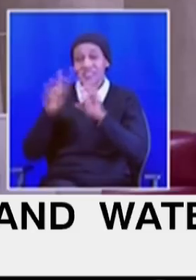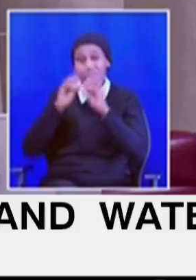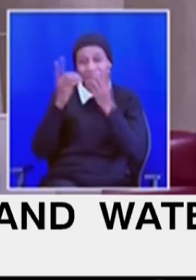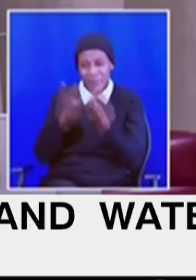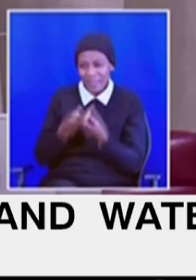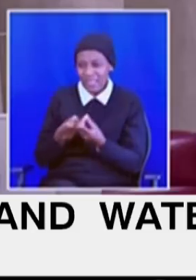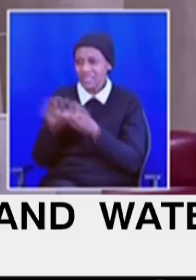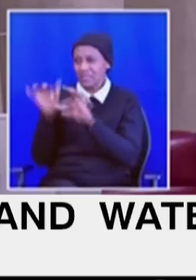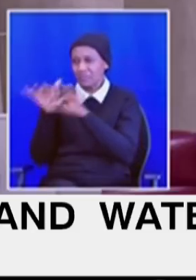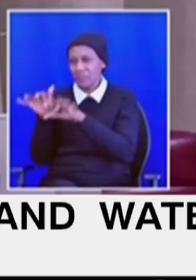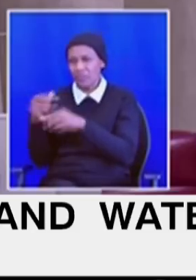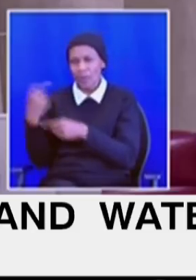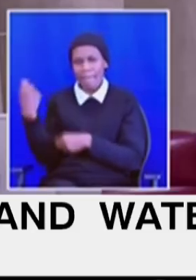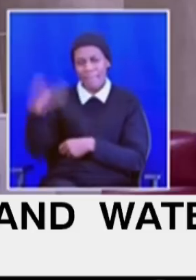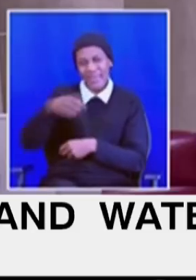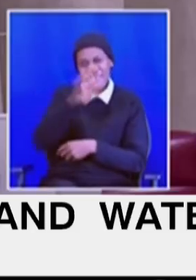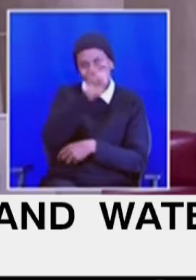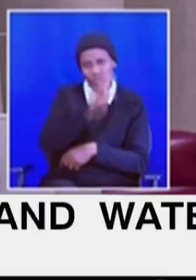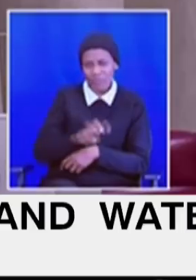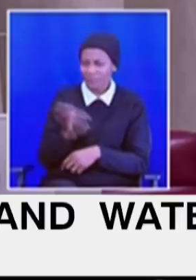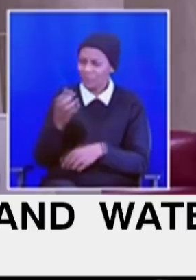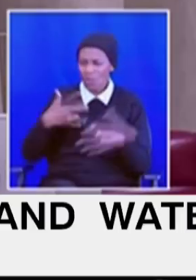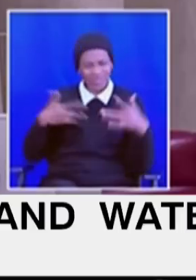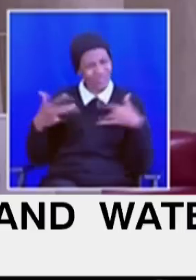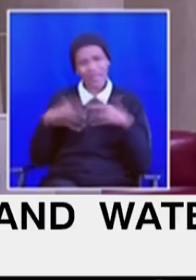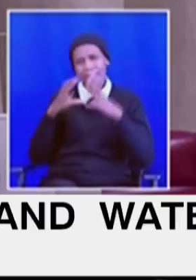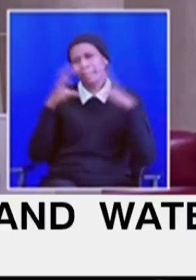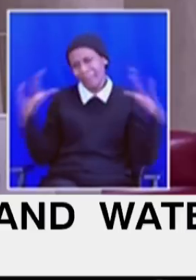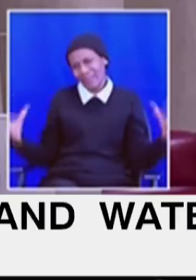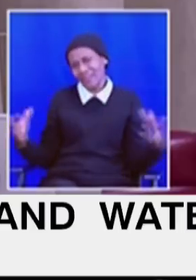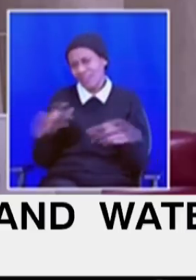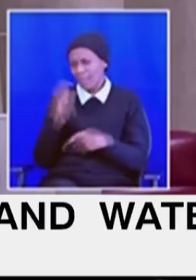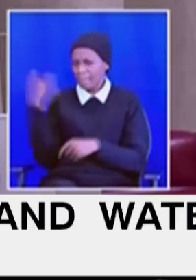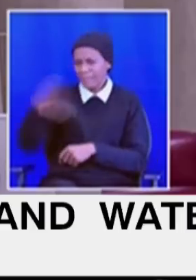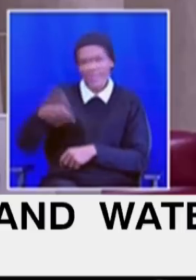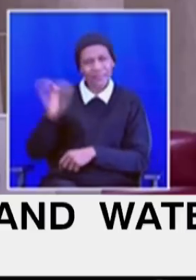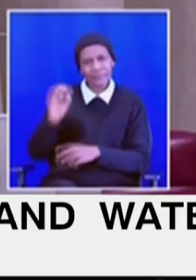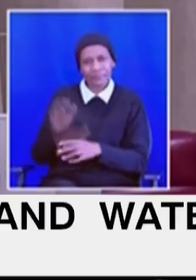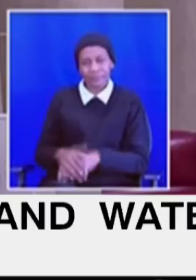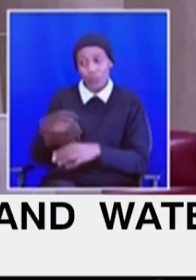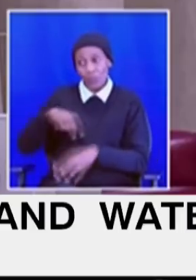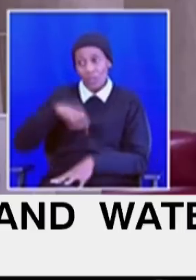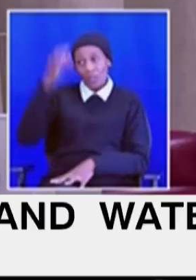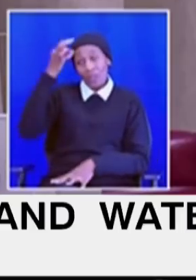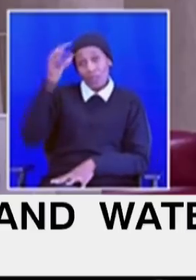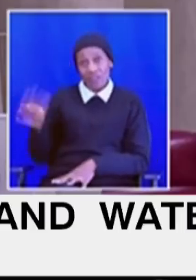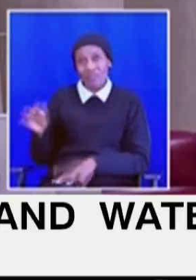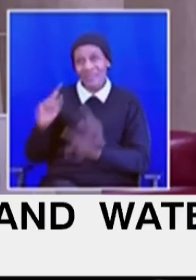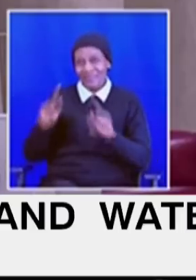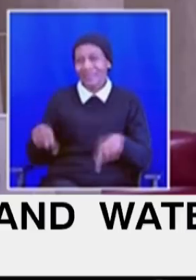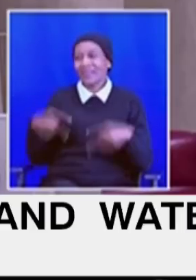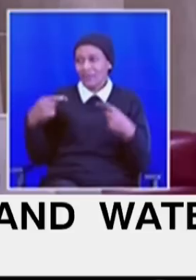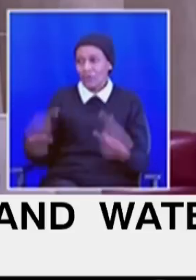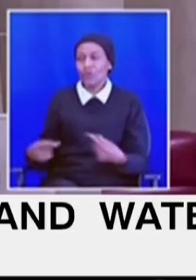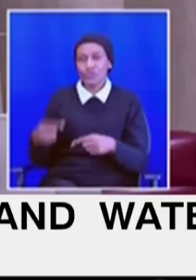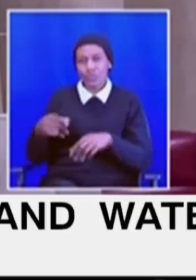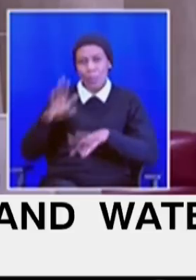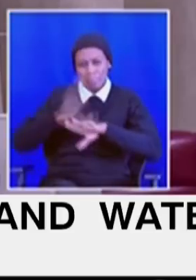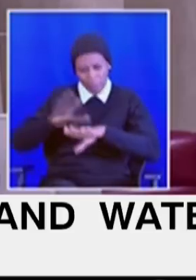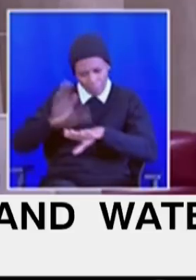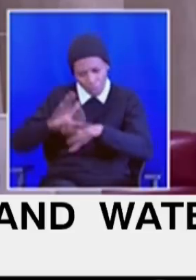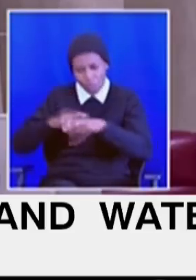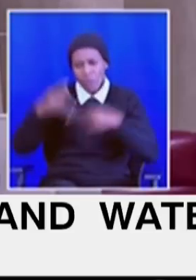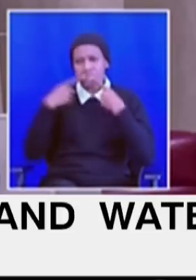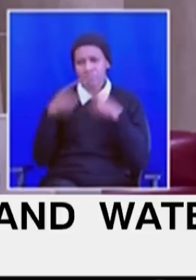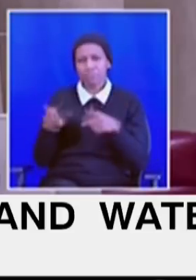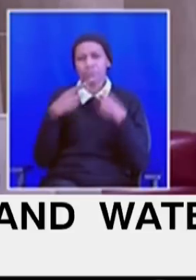household customers, is concerning. As the government, we cannot overemphasize the need to